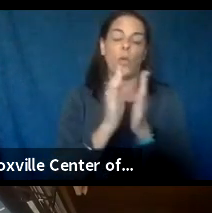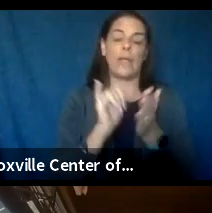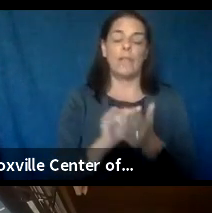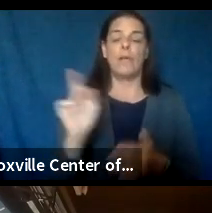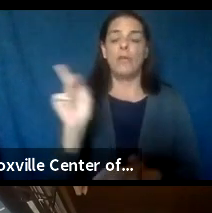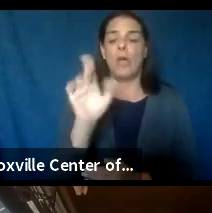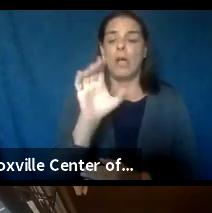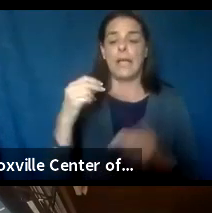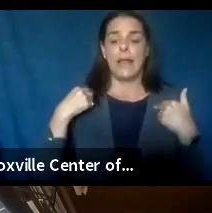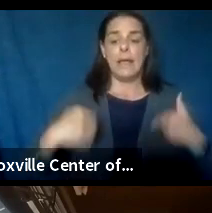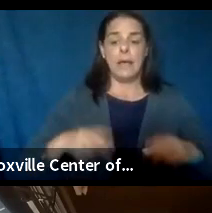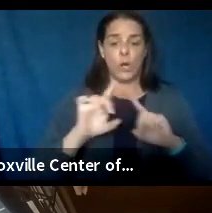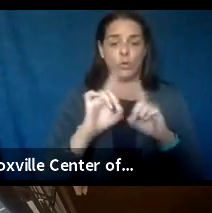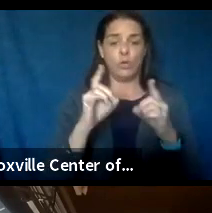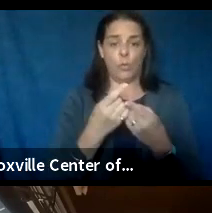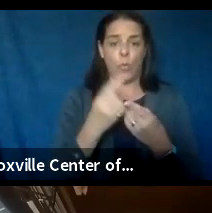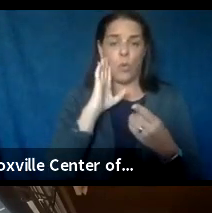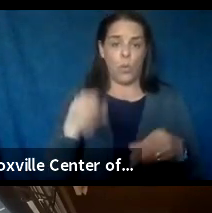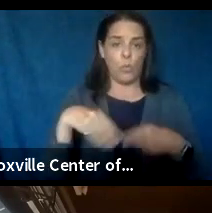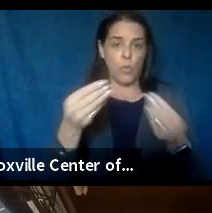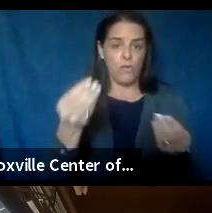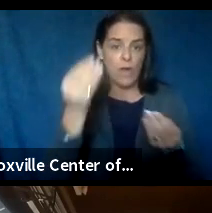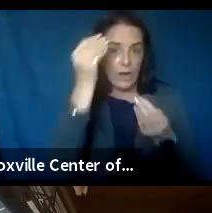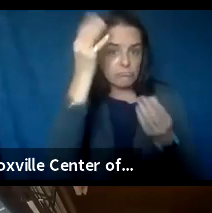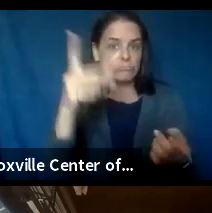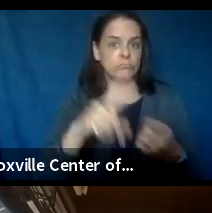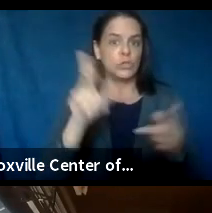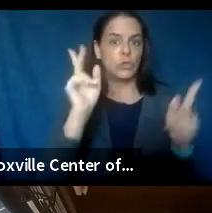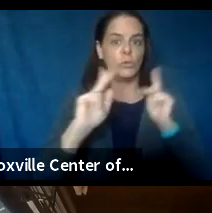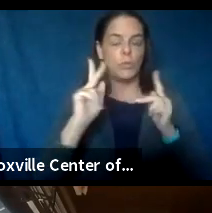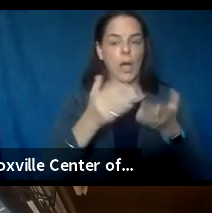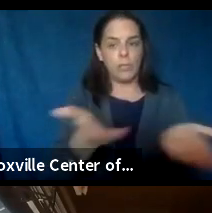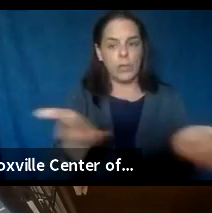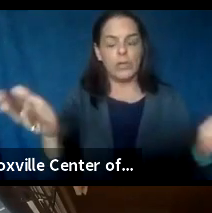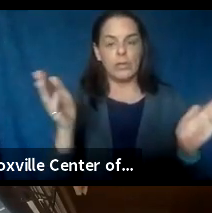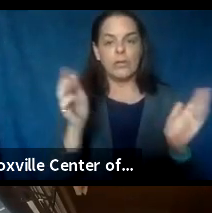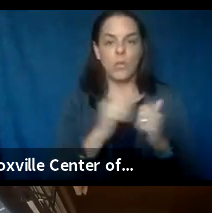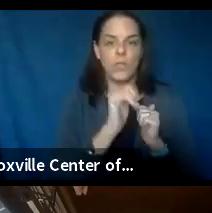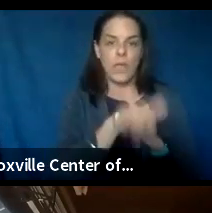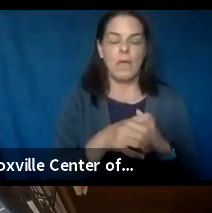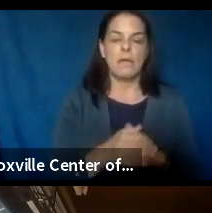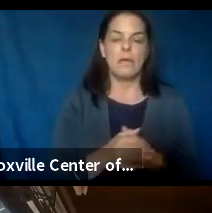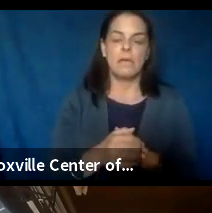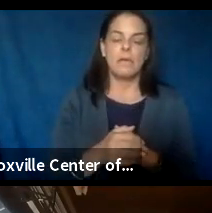Department provide information to the public in that regard,